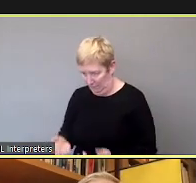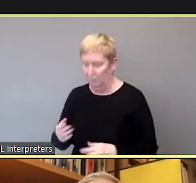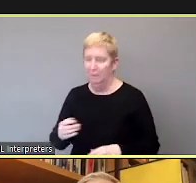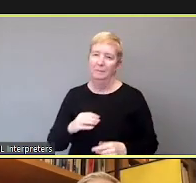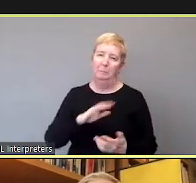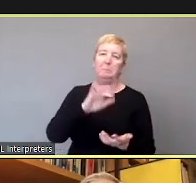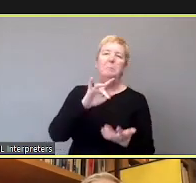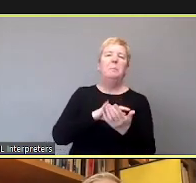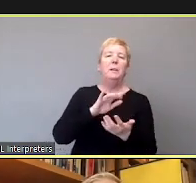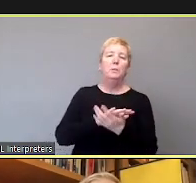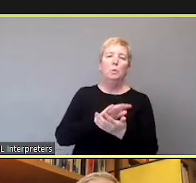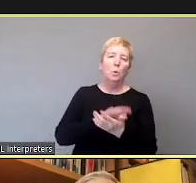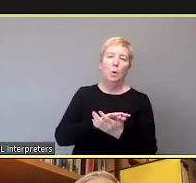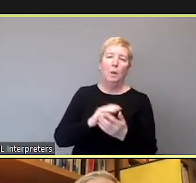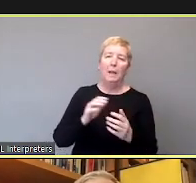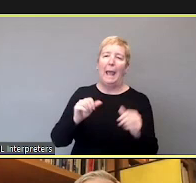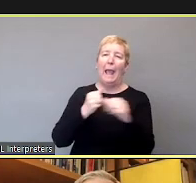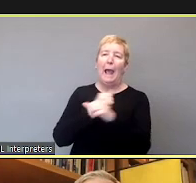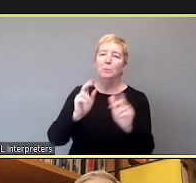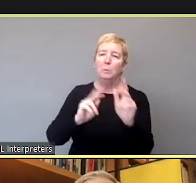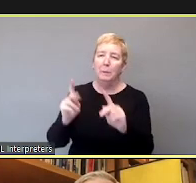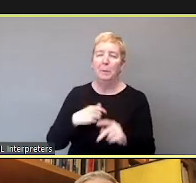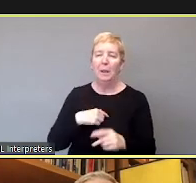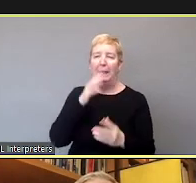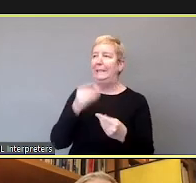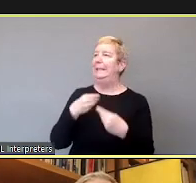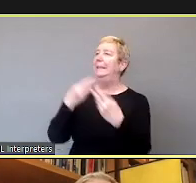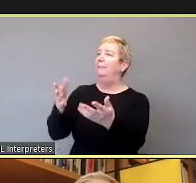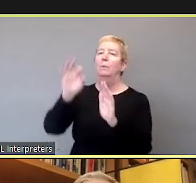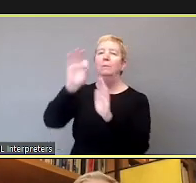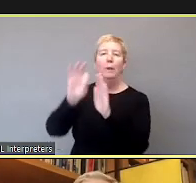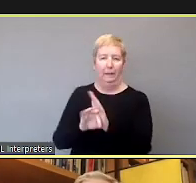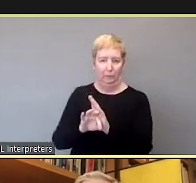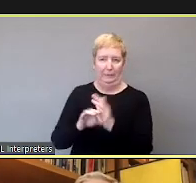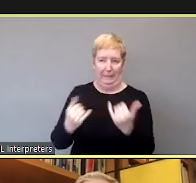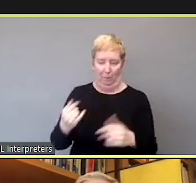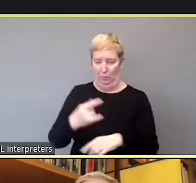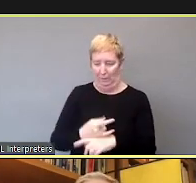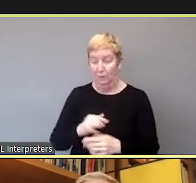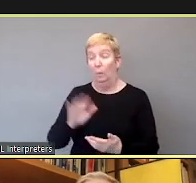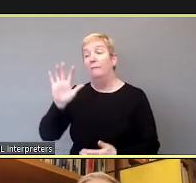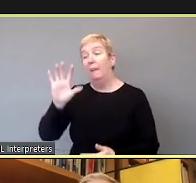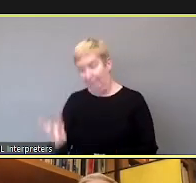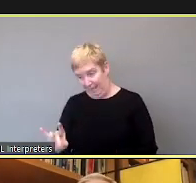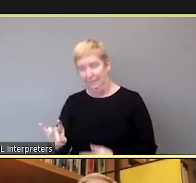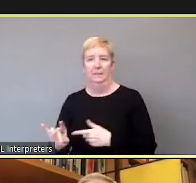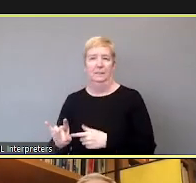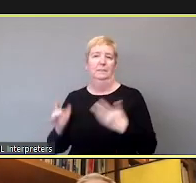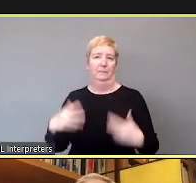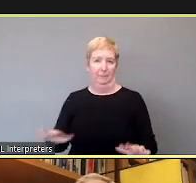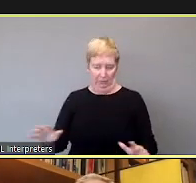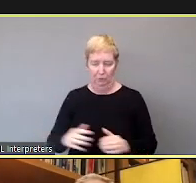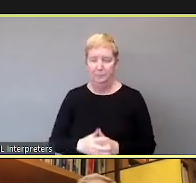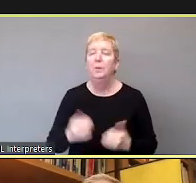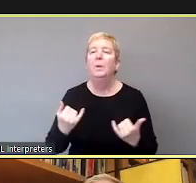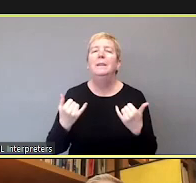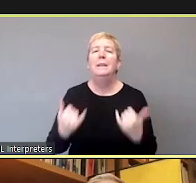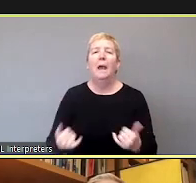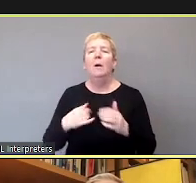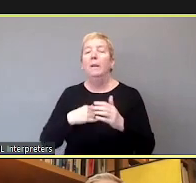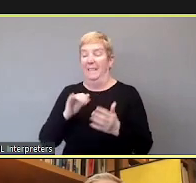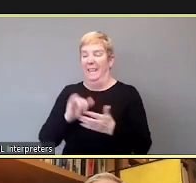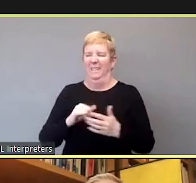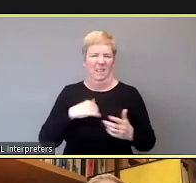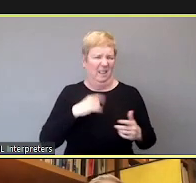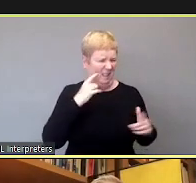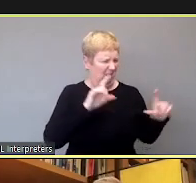I'd throw a fraction in today instead of a decimal point. I think that's mostly what I want to cover on this slide, and